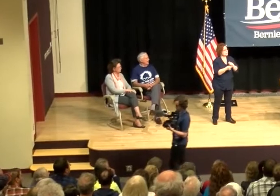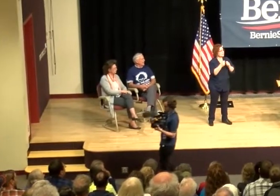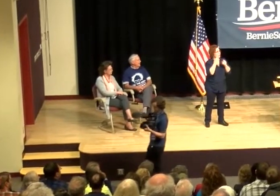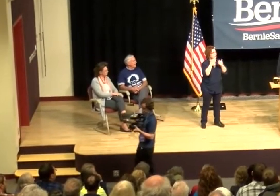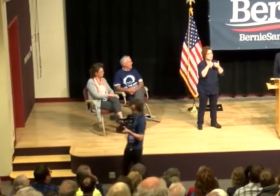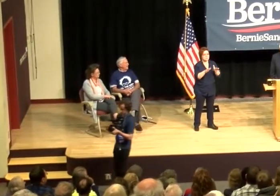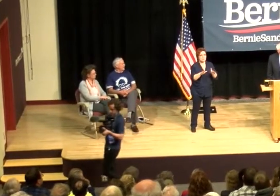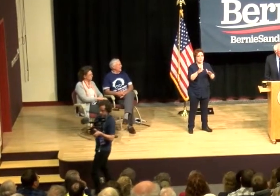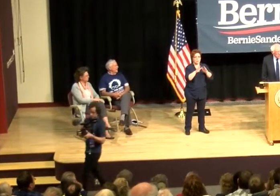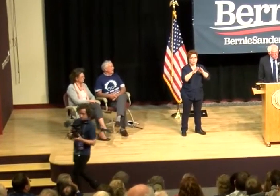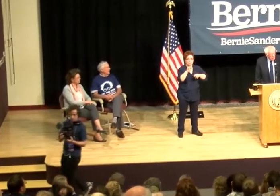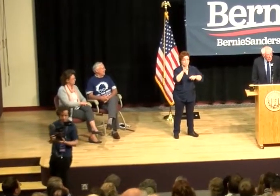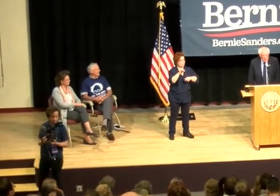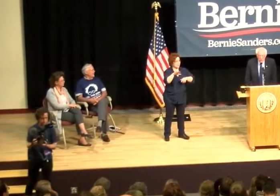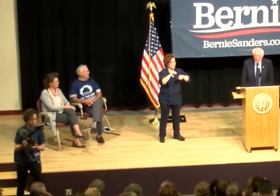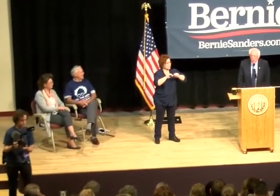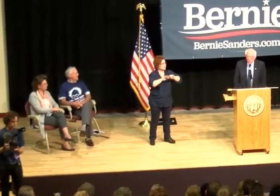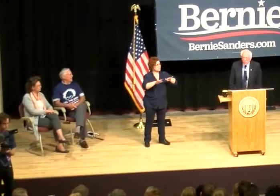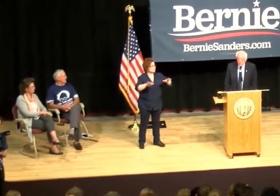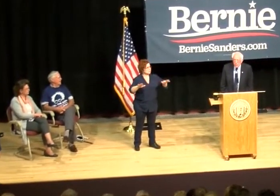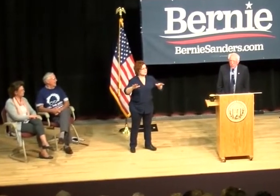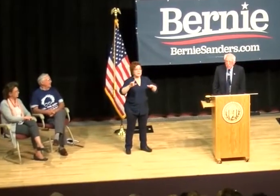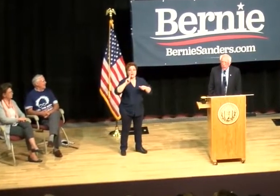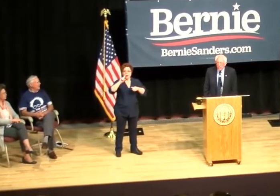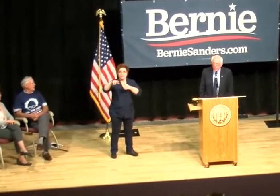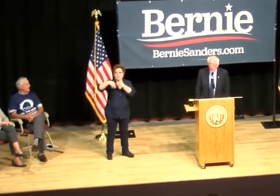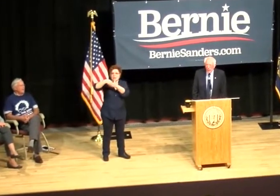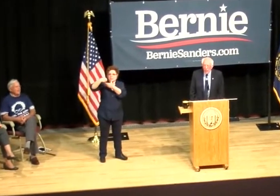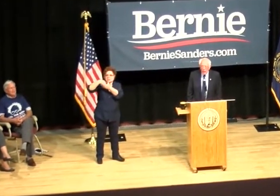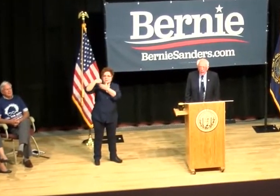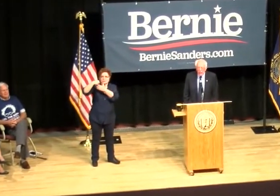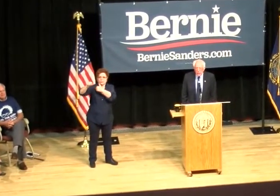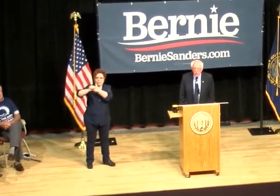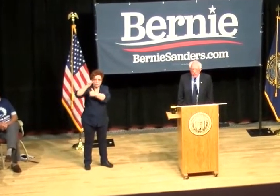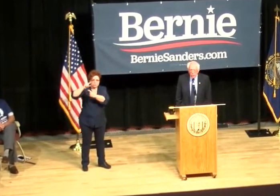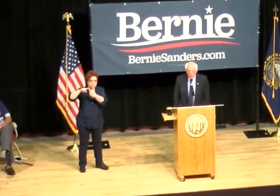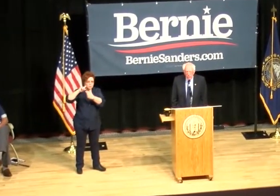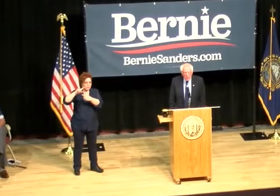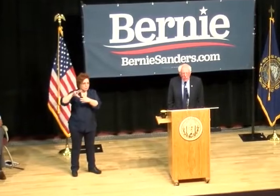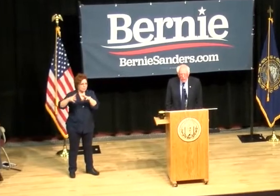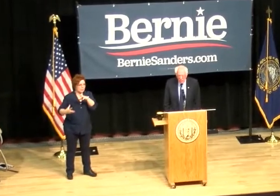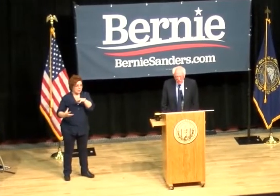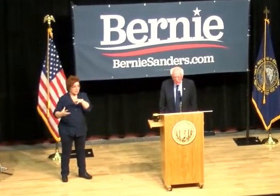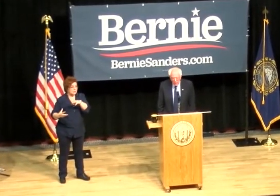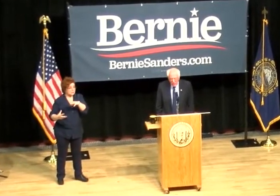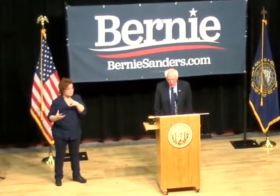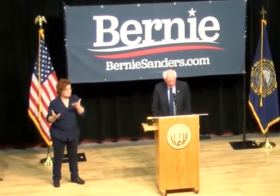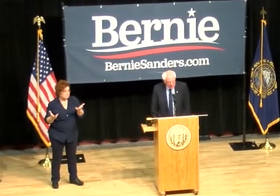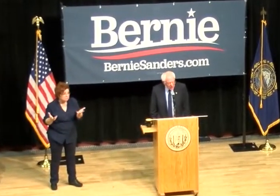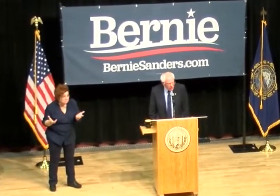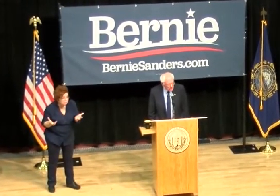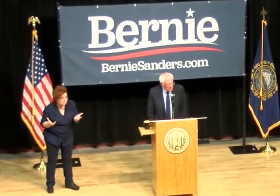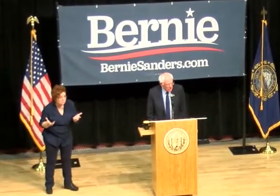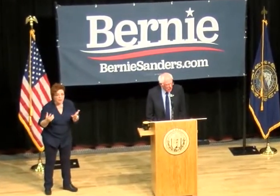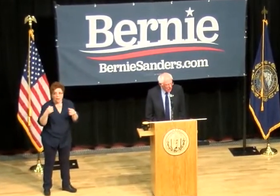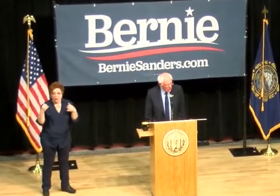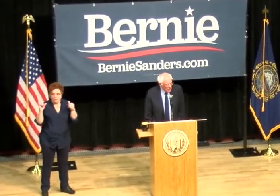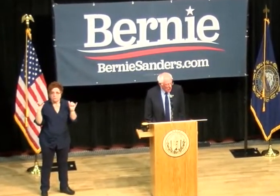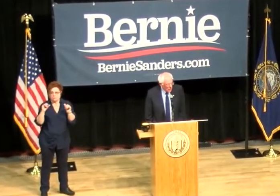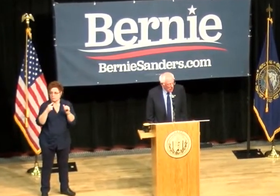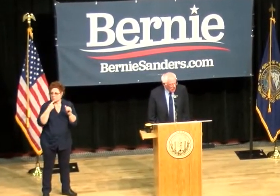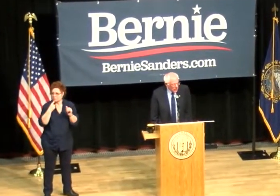of biodiversity as existential threats to this planet. And it is incredibly, you know, I keep saying this